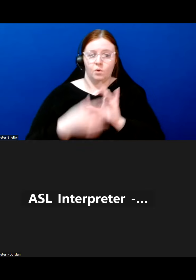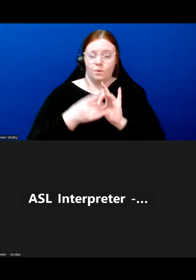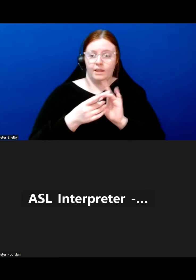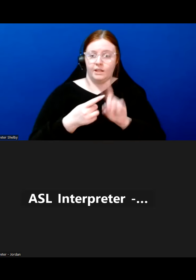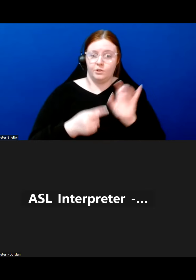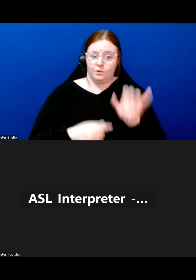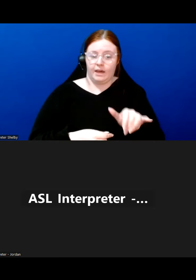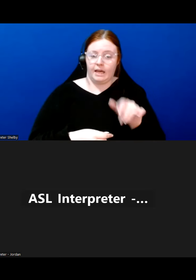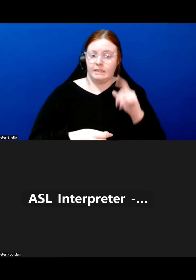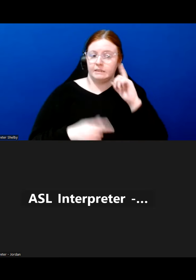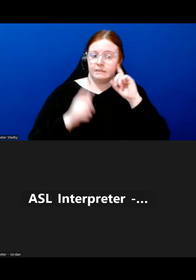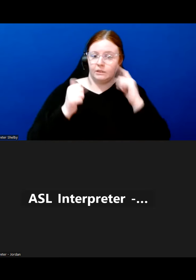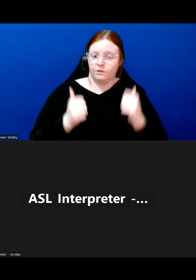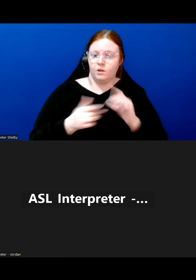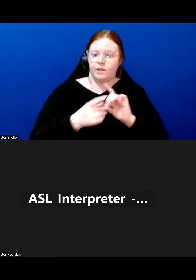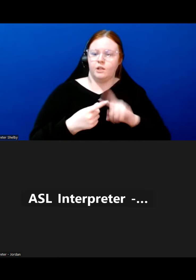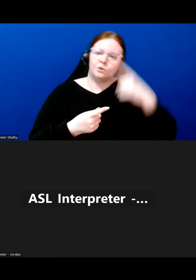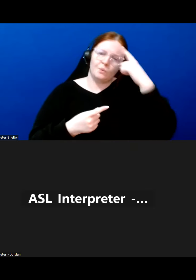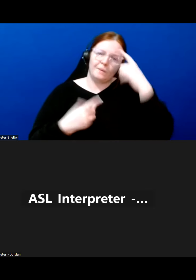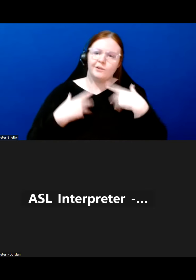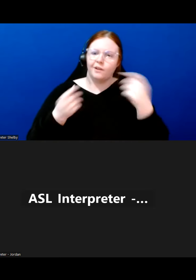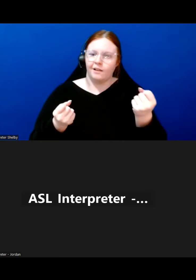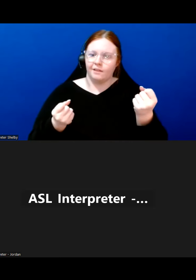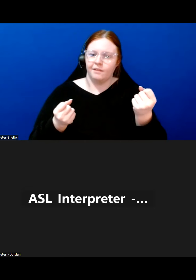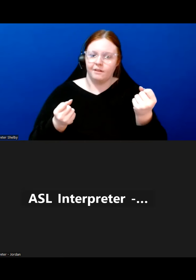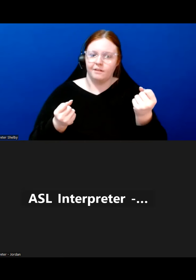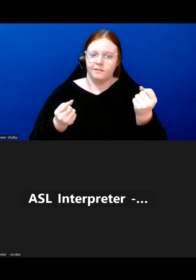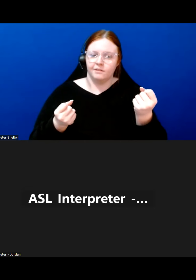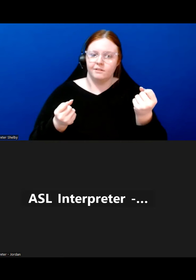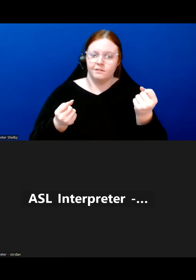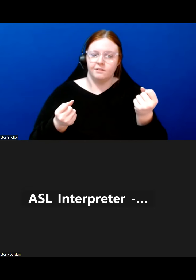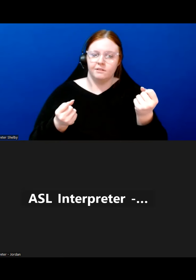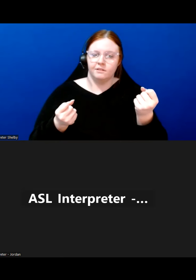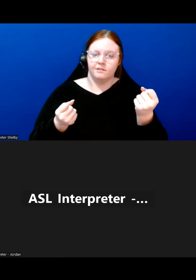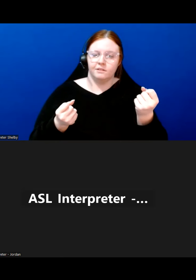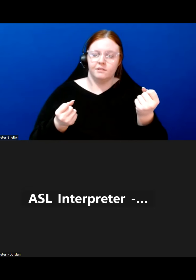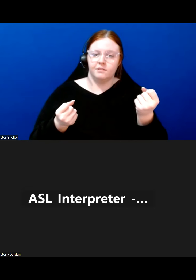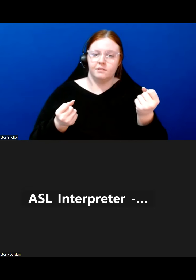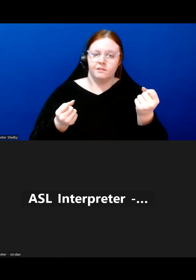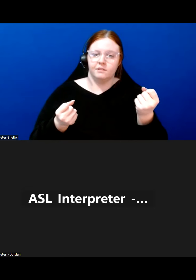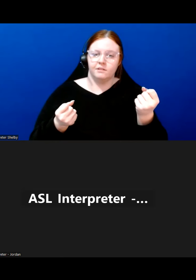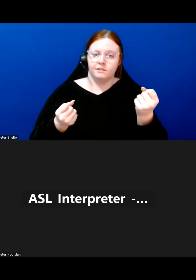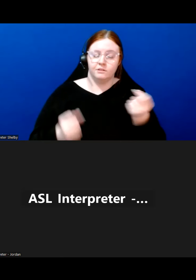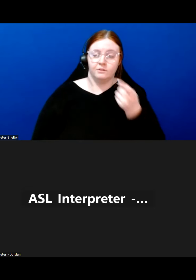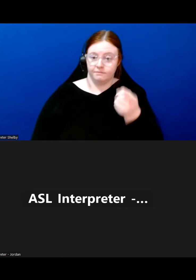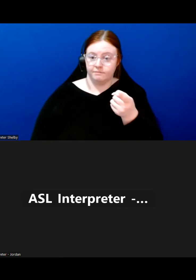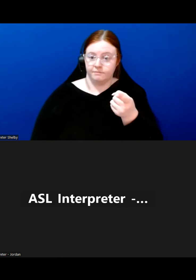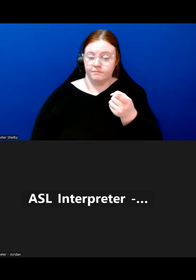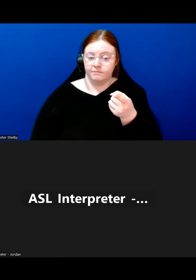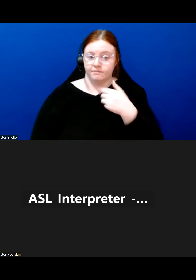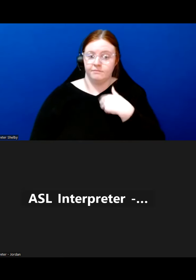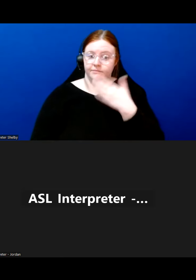hearing loss and its relation to mental well-being. So in untreated hearing loss, there's evidence that shows that